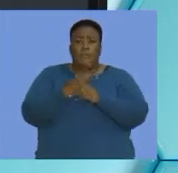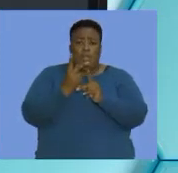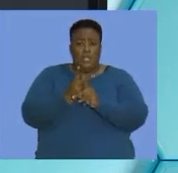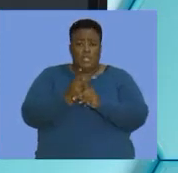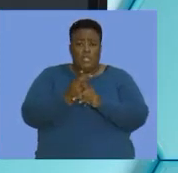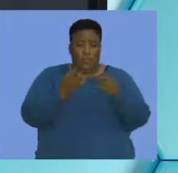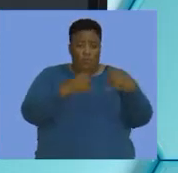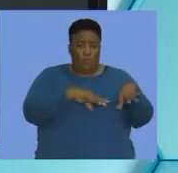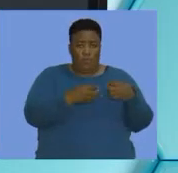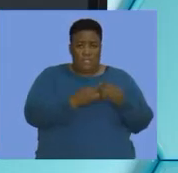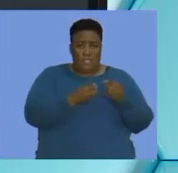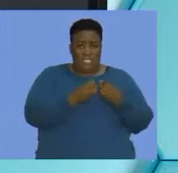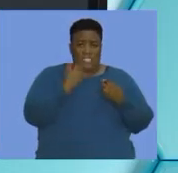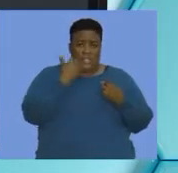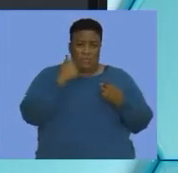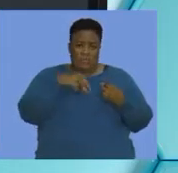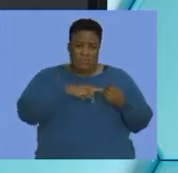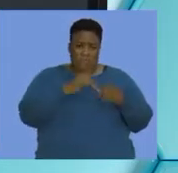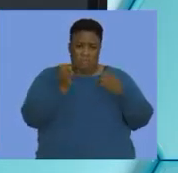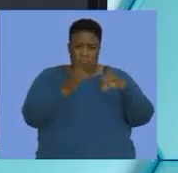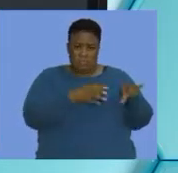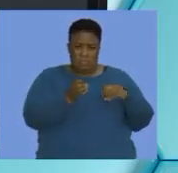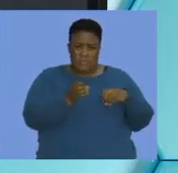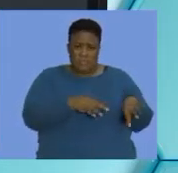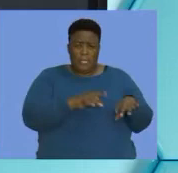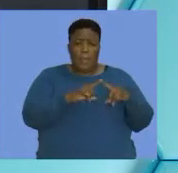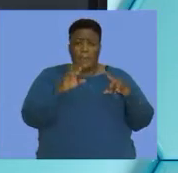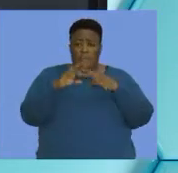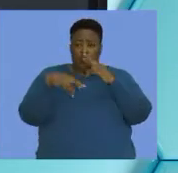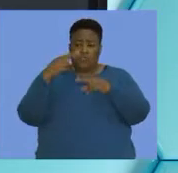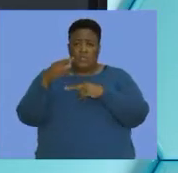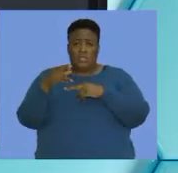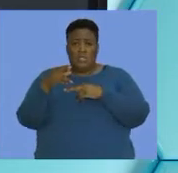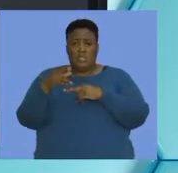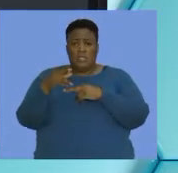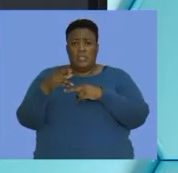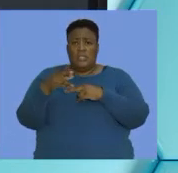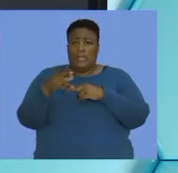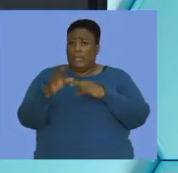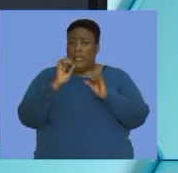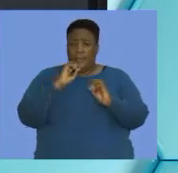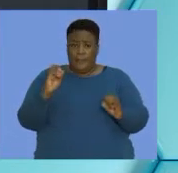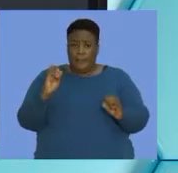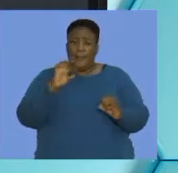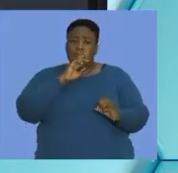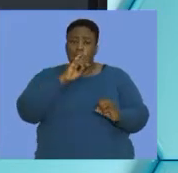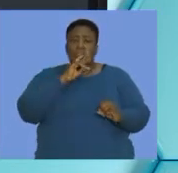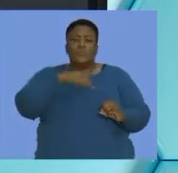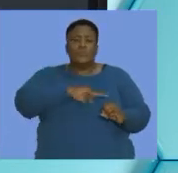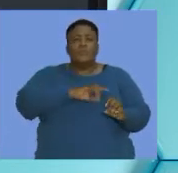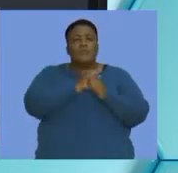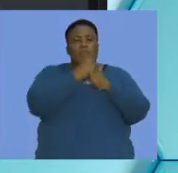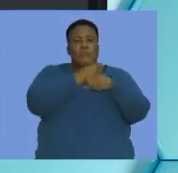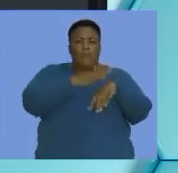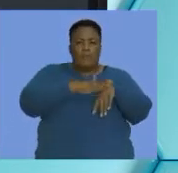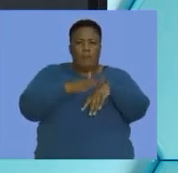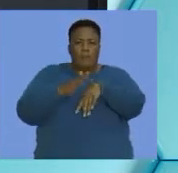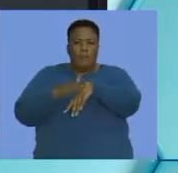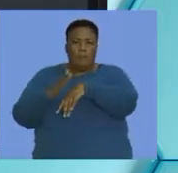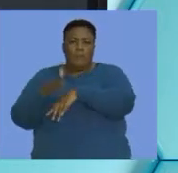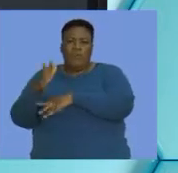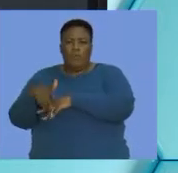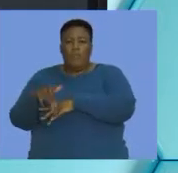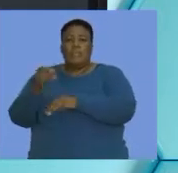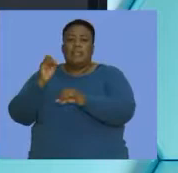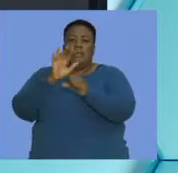products. So if we have to dispose of that and not recycle it, it means that we would have to produce more